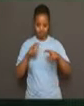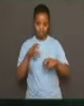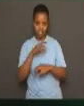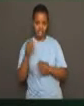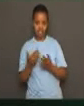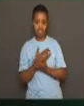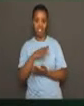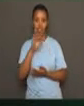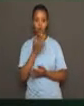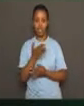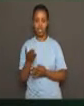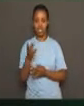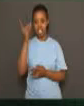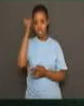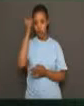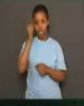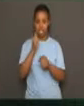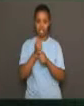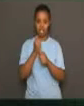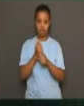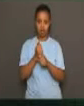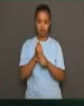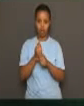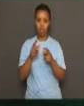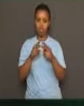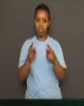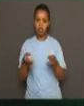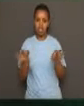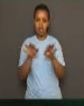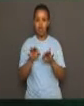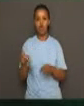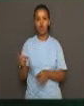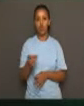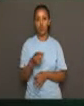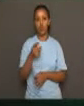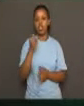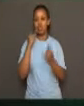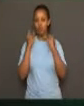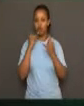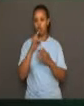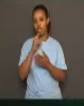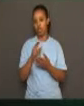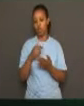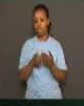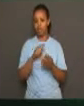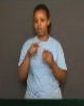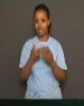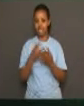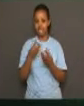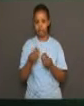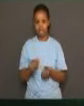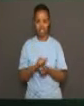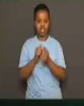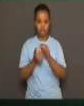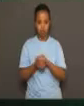findings that Darwin made are some of the most important information about evolution